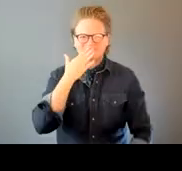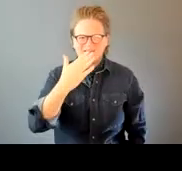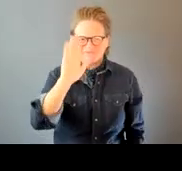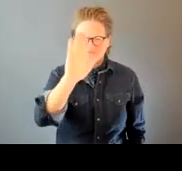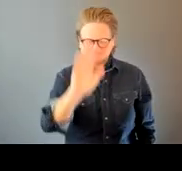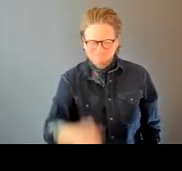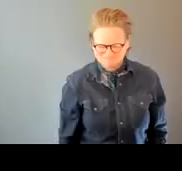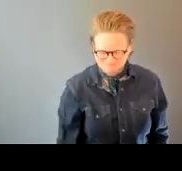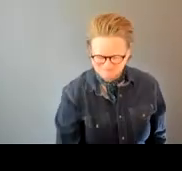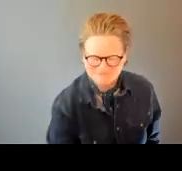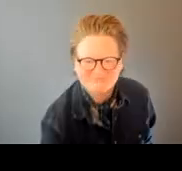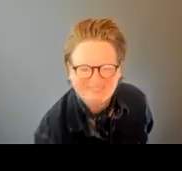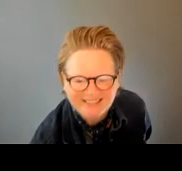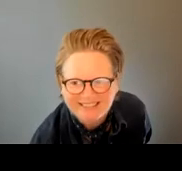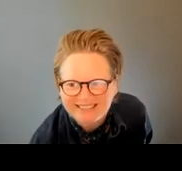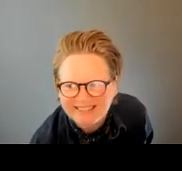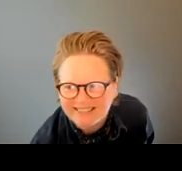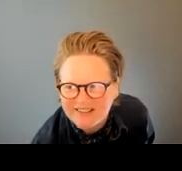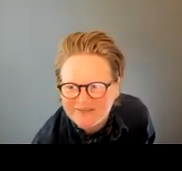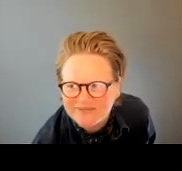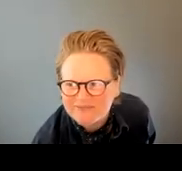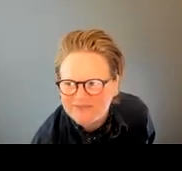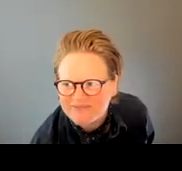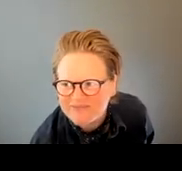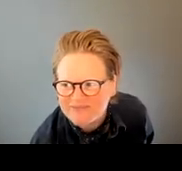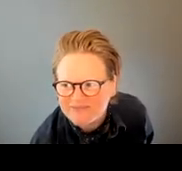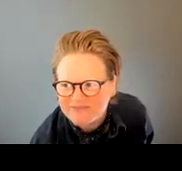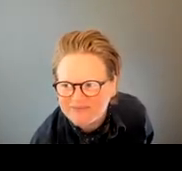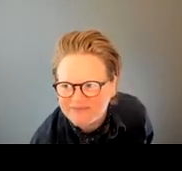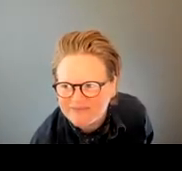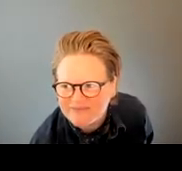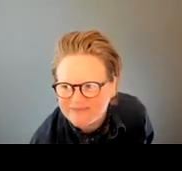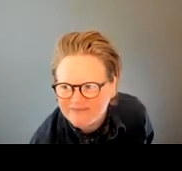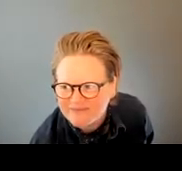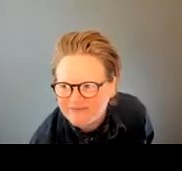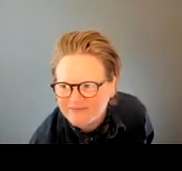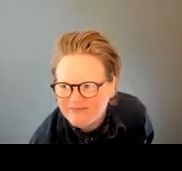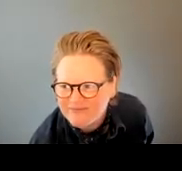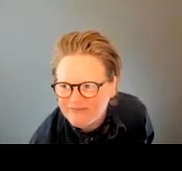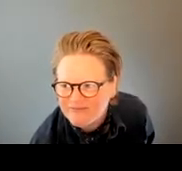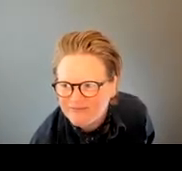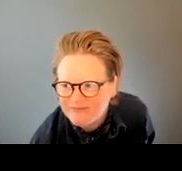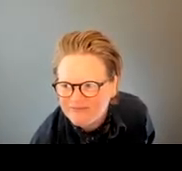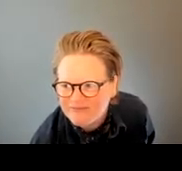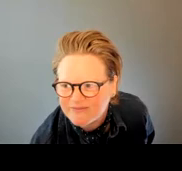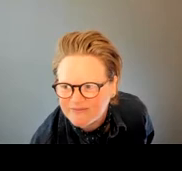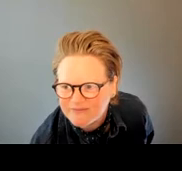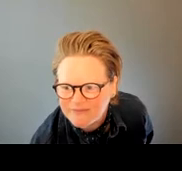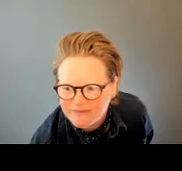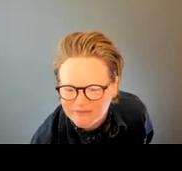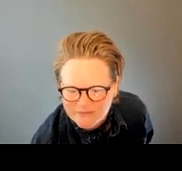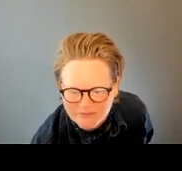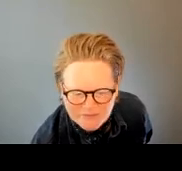some more. So thank you. Bye-bye. Go ahead, doctors. Thank you, Jack. Good evening,